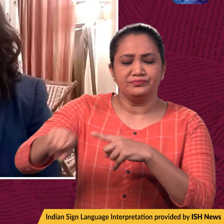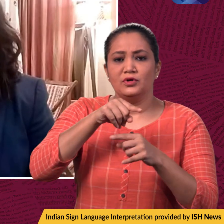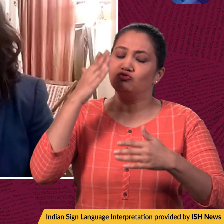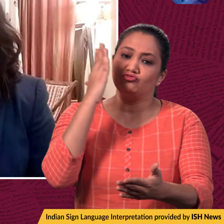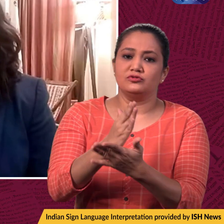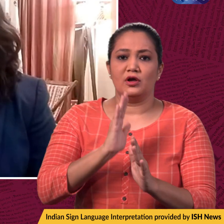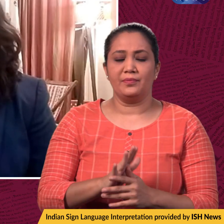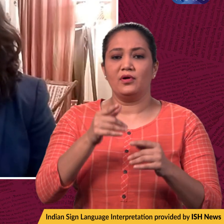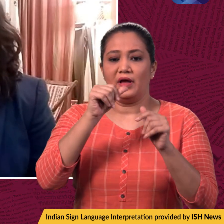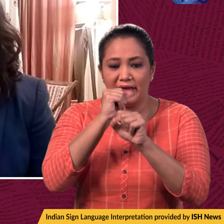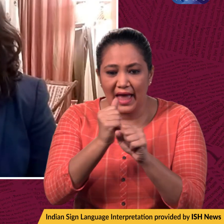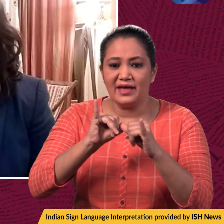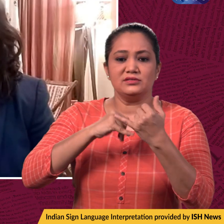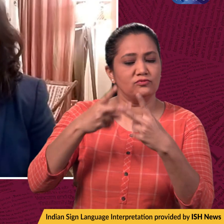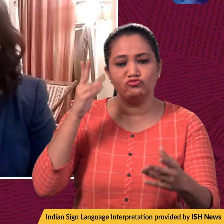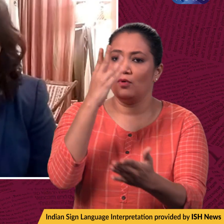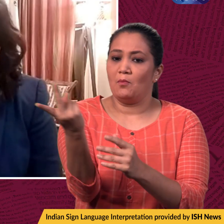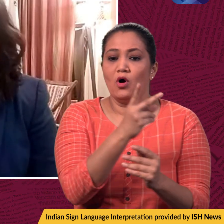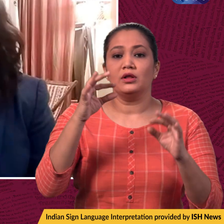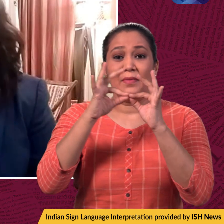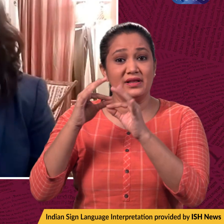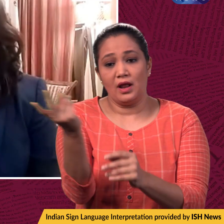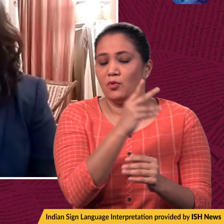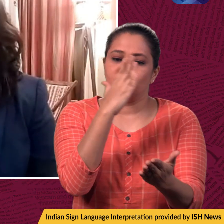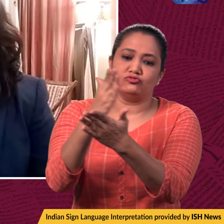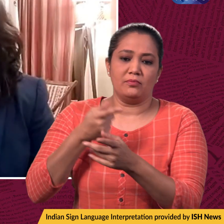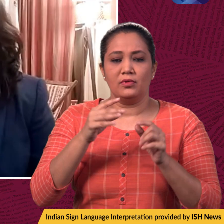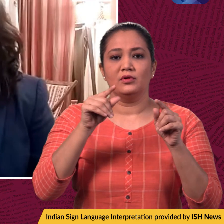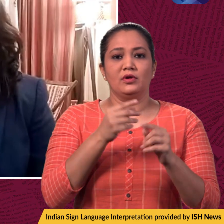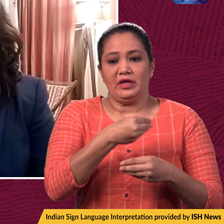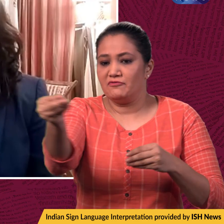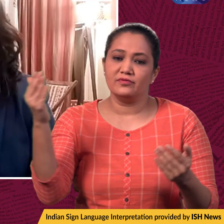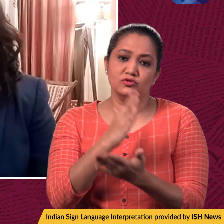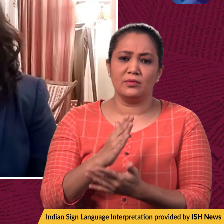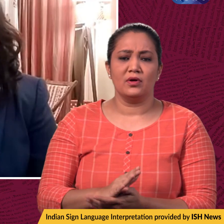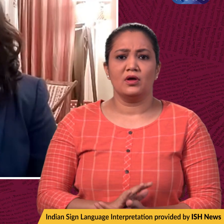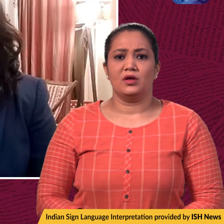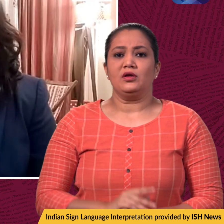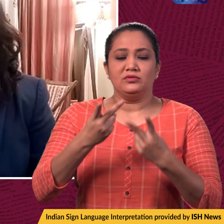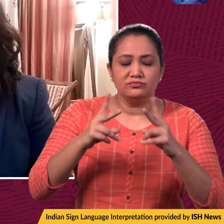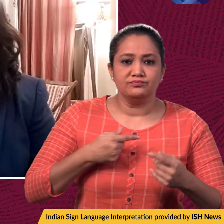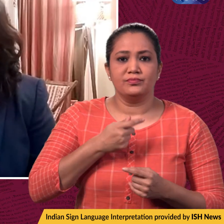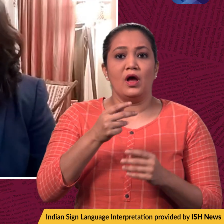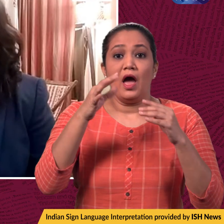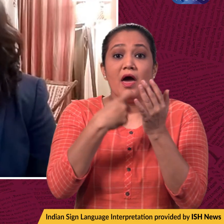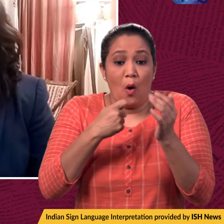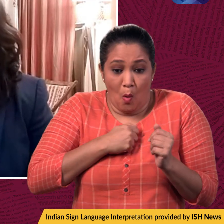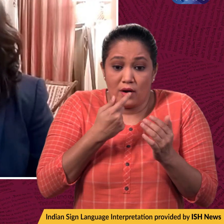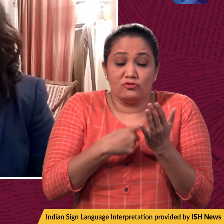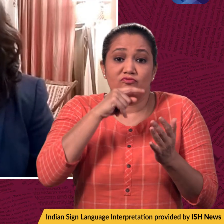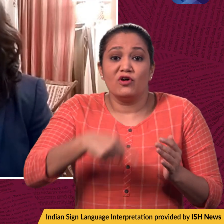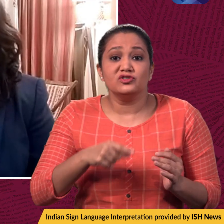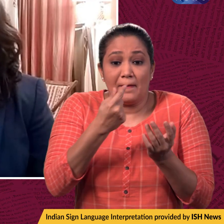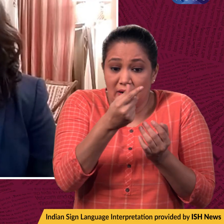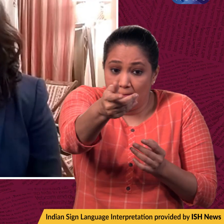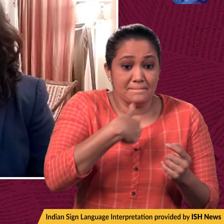it will stop supplying gas to the two countries over the country's refusal to pay for supplies in rubles. Now, it